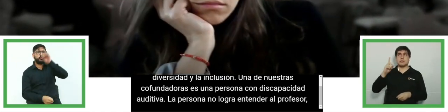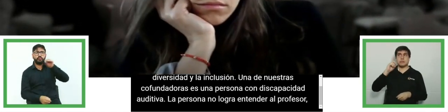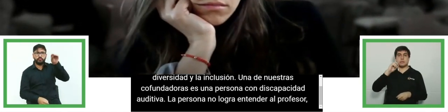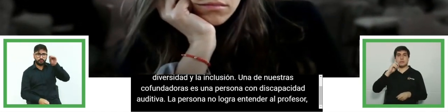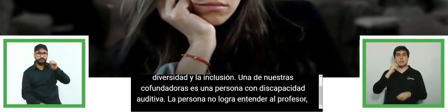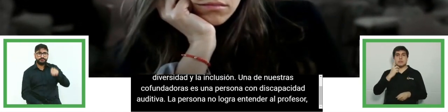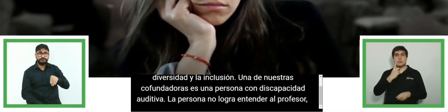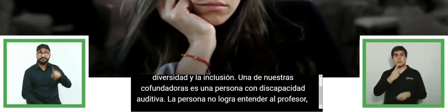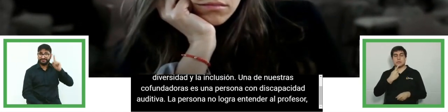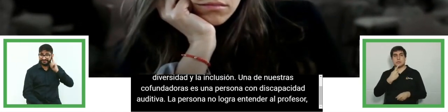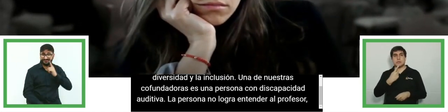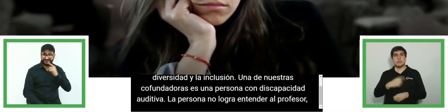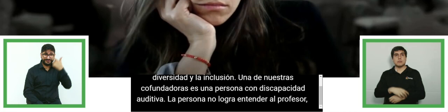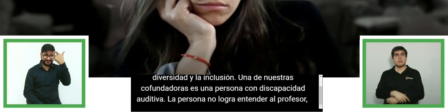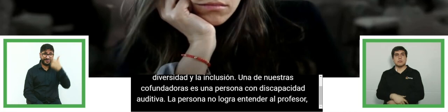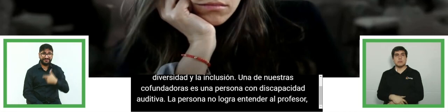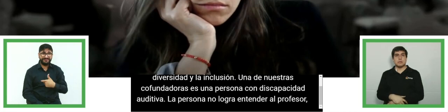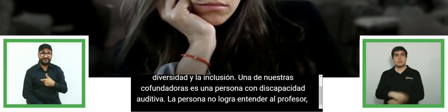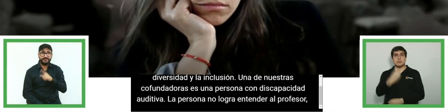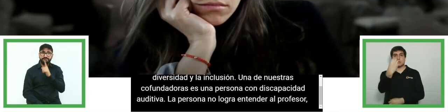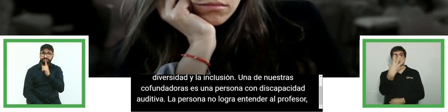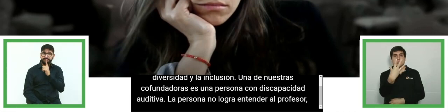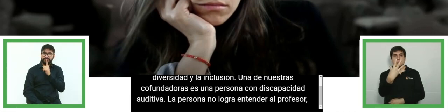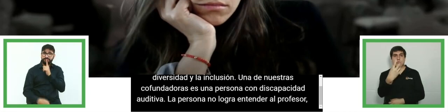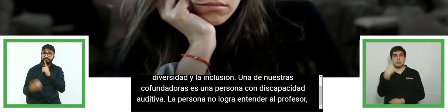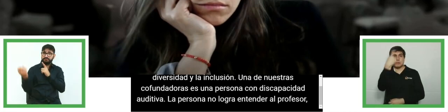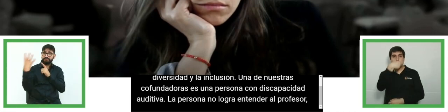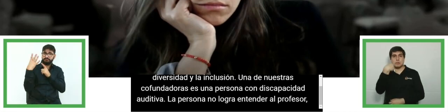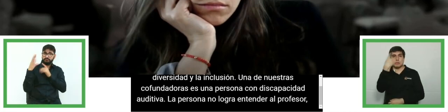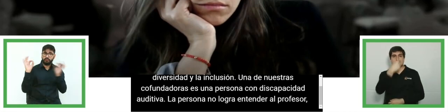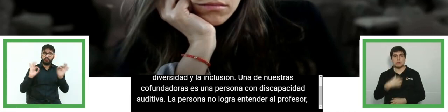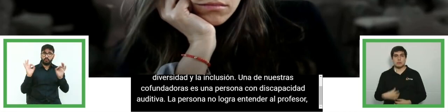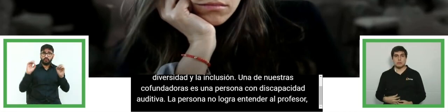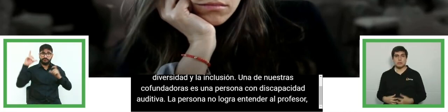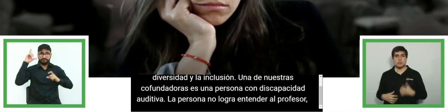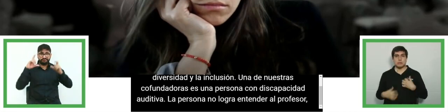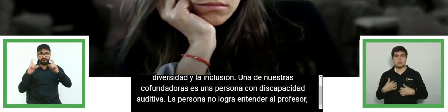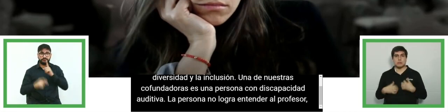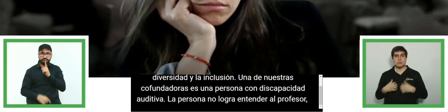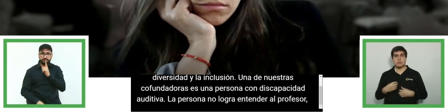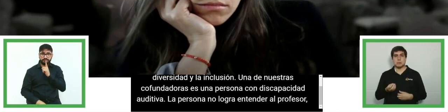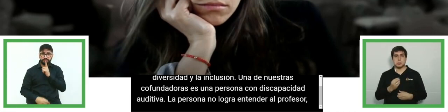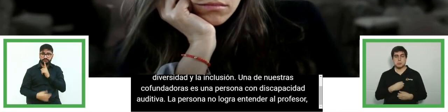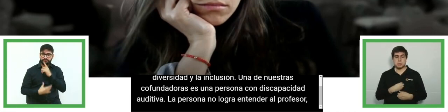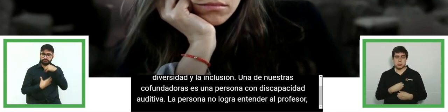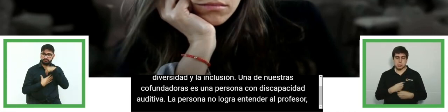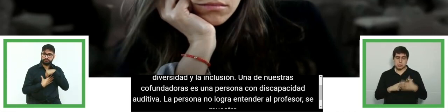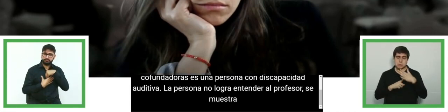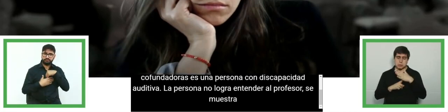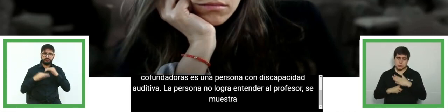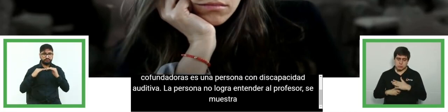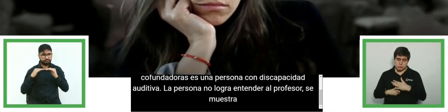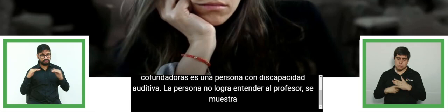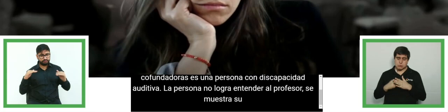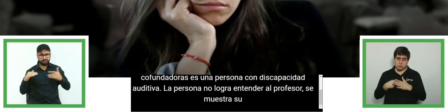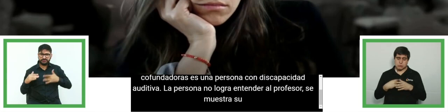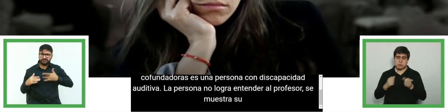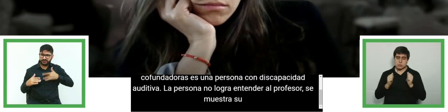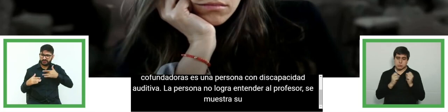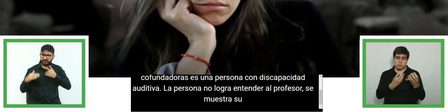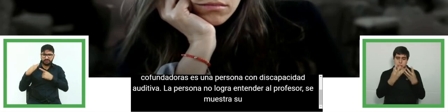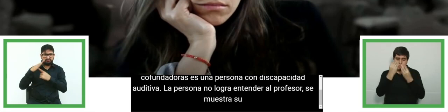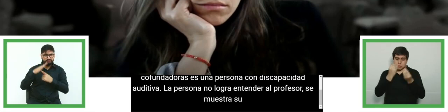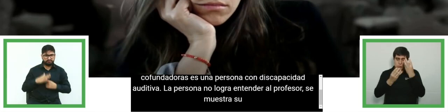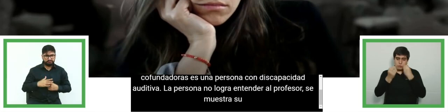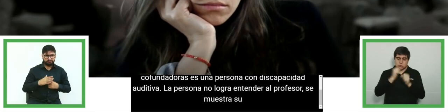as very frustrated, and basically her sadness and her frustration for not being included.